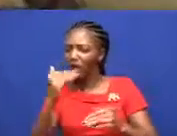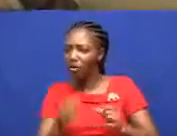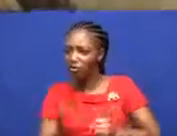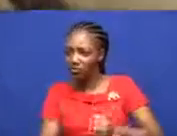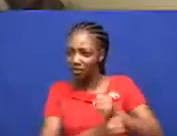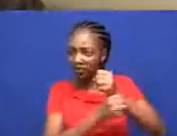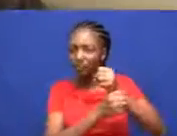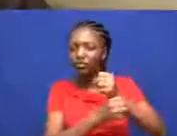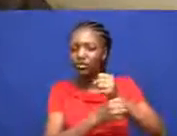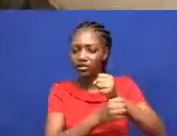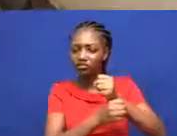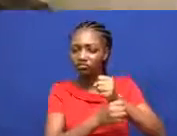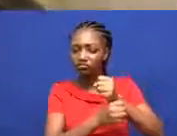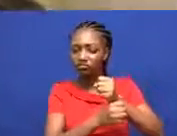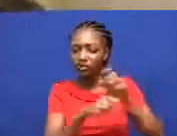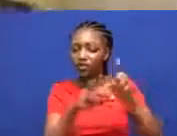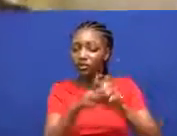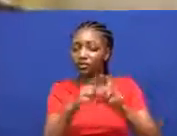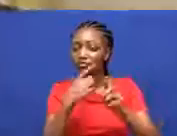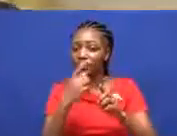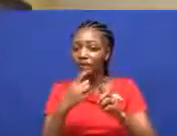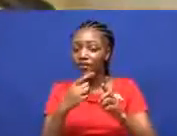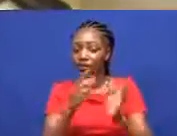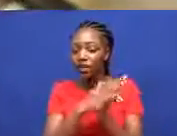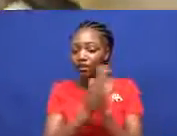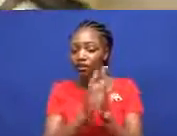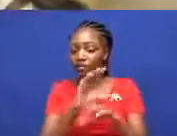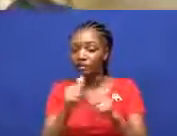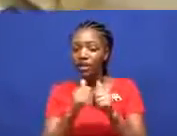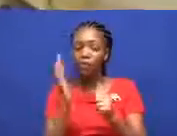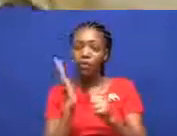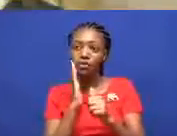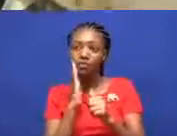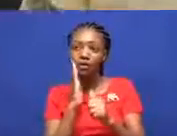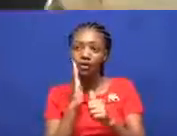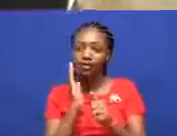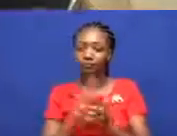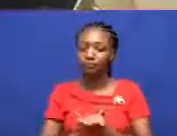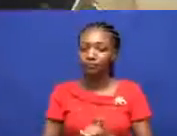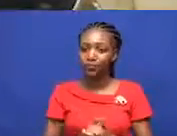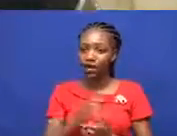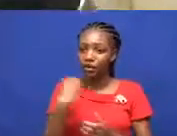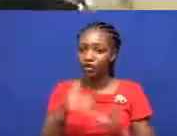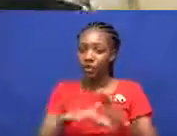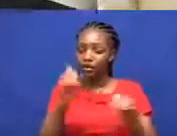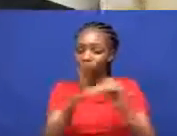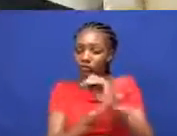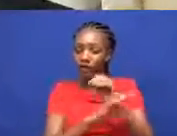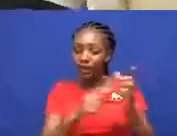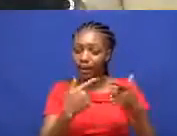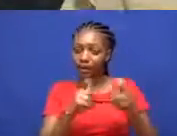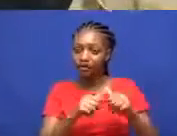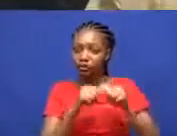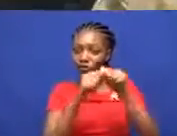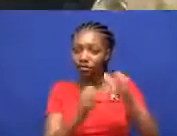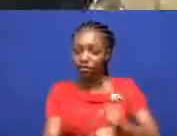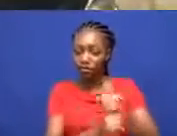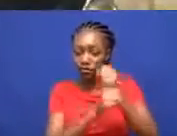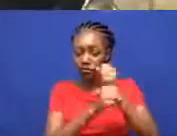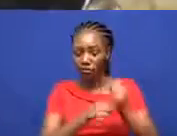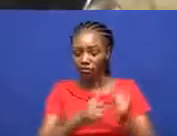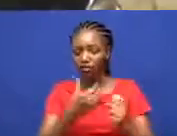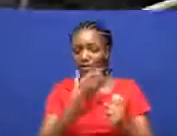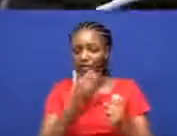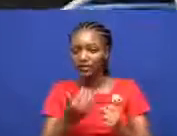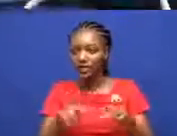golden boy, telling us how Skylar's mother, currently out of the country, stood by his dream and even bought